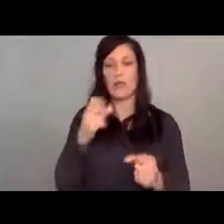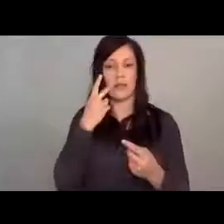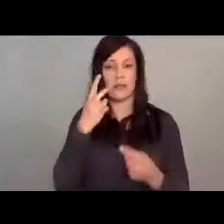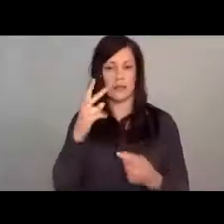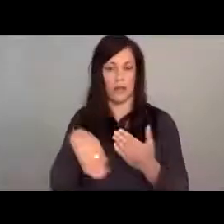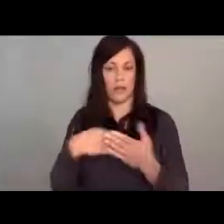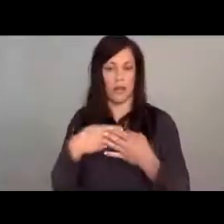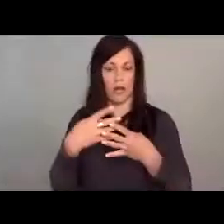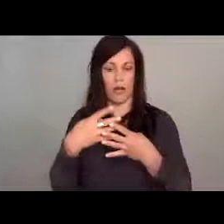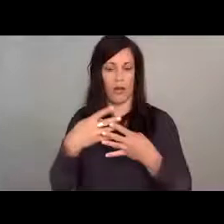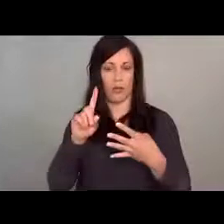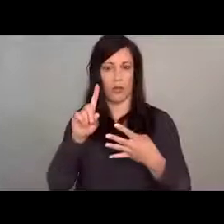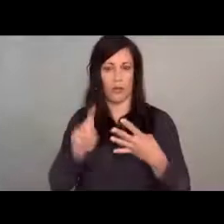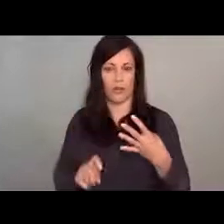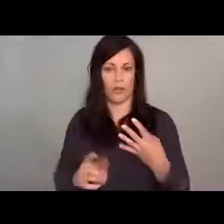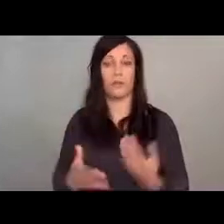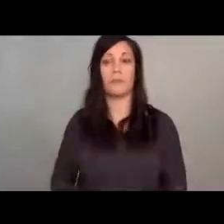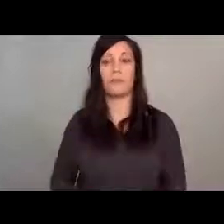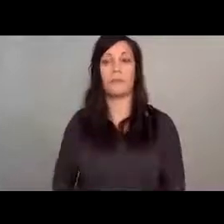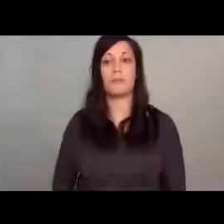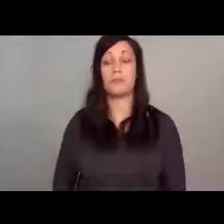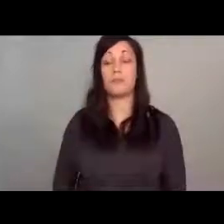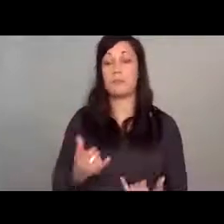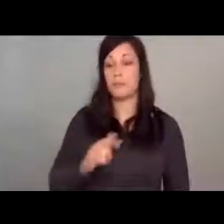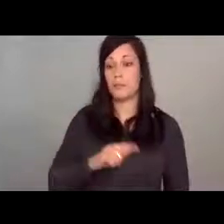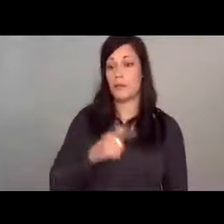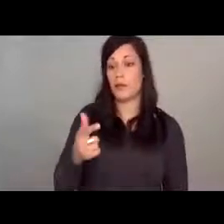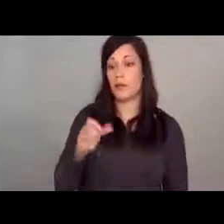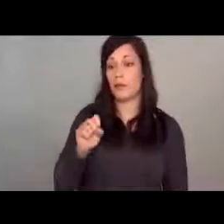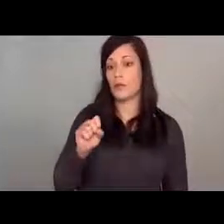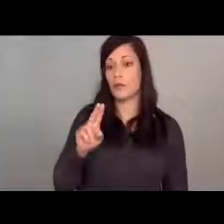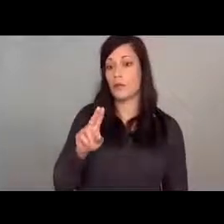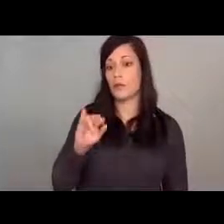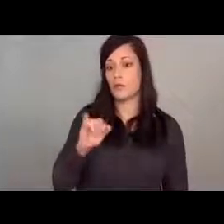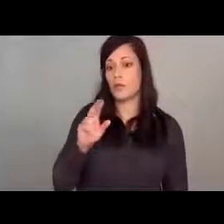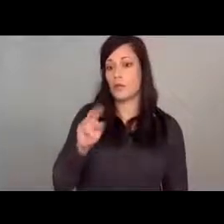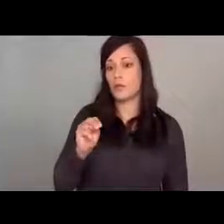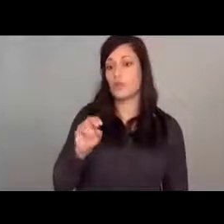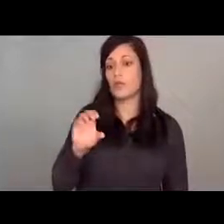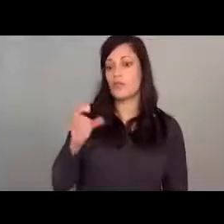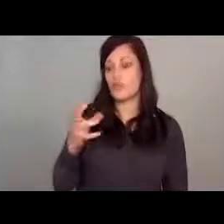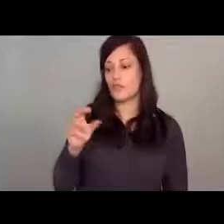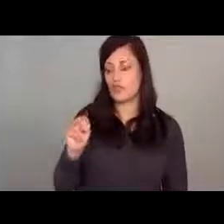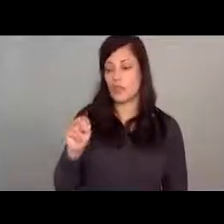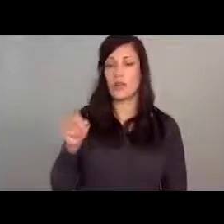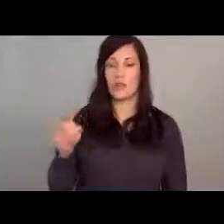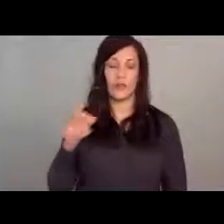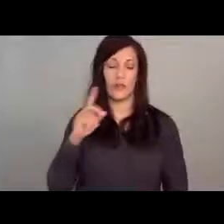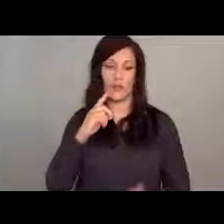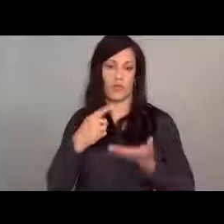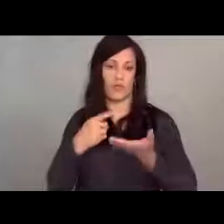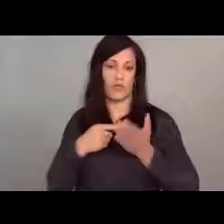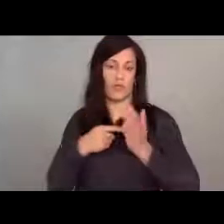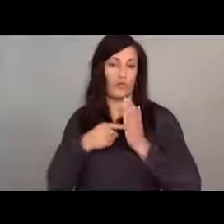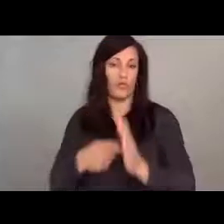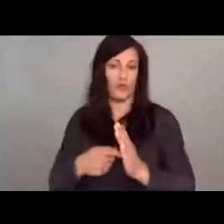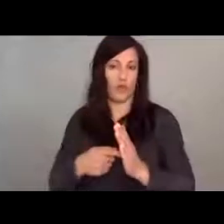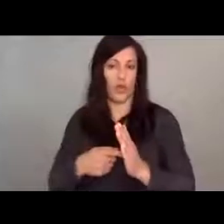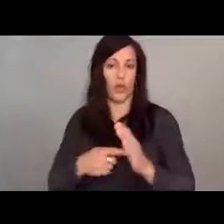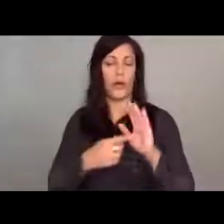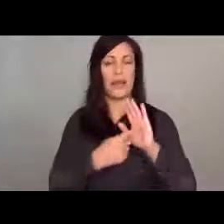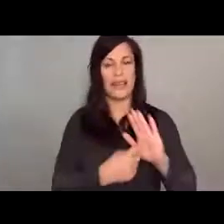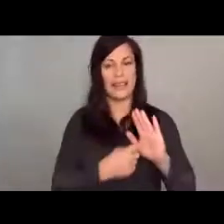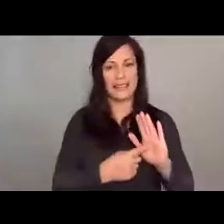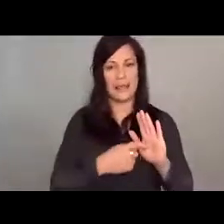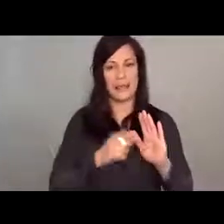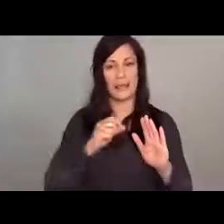So now I would like to turn it over to Sujin Chan, who is going to actually walk us through a sample application in the